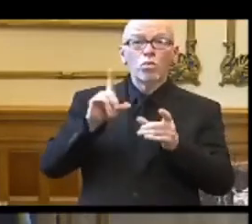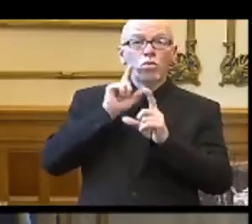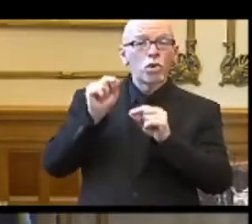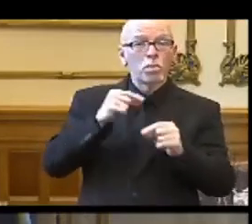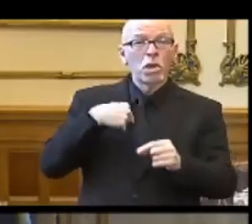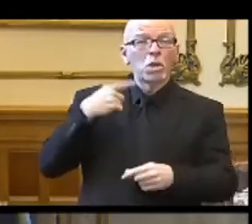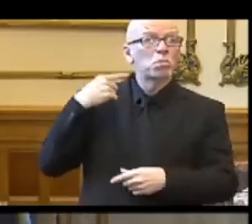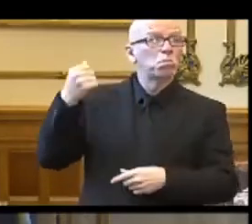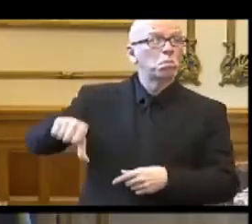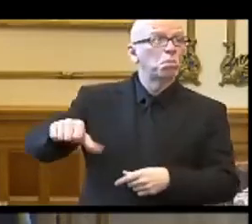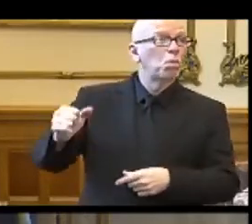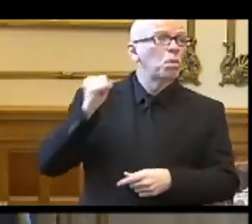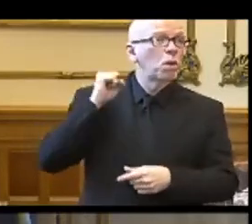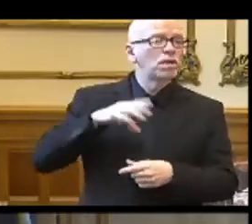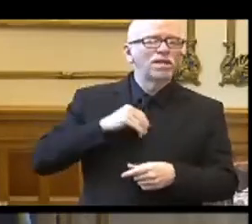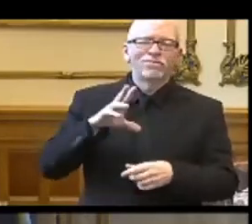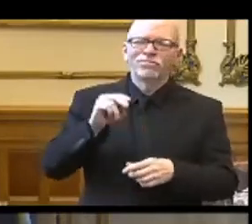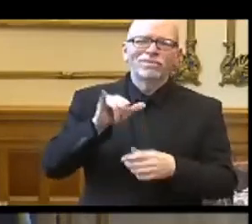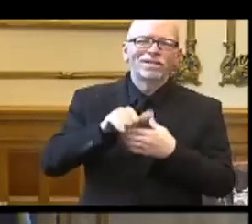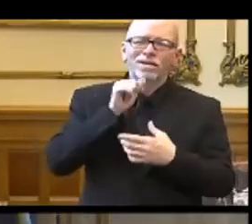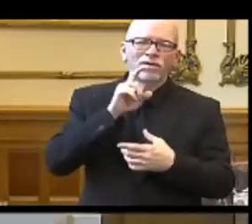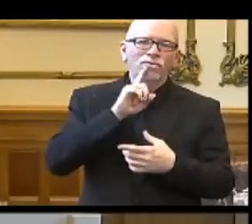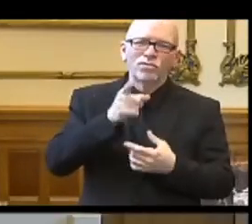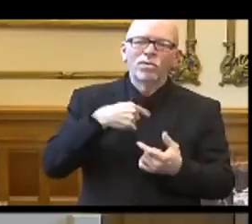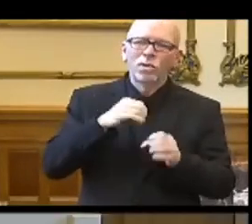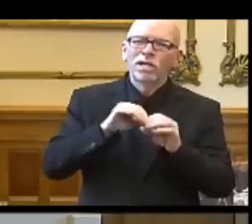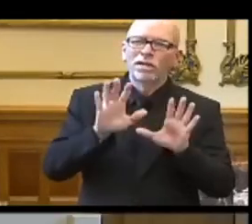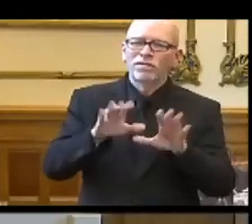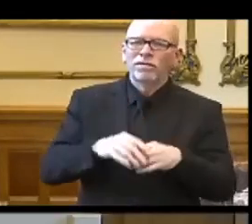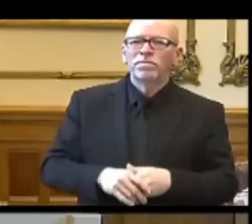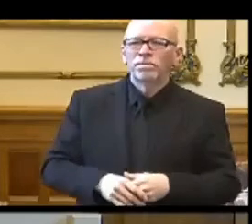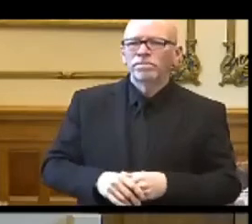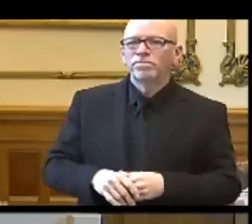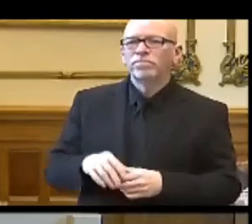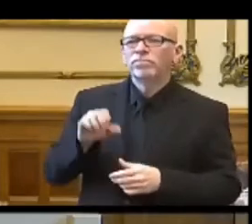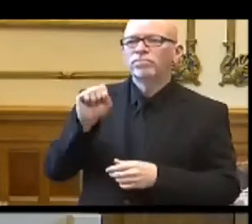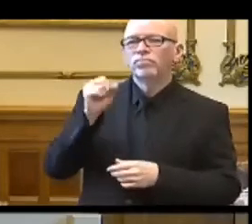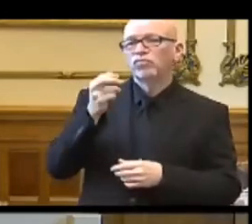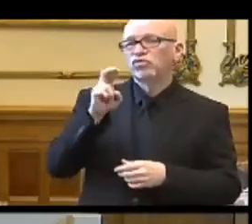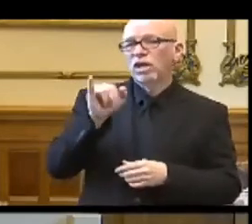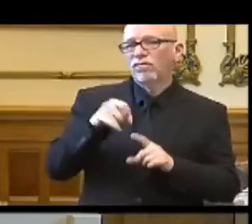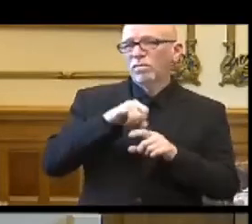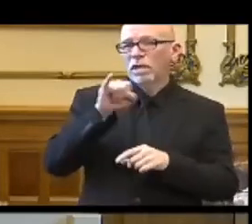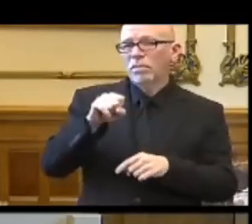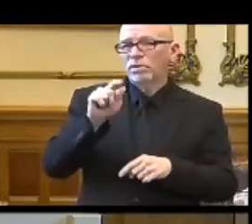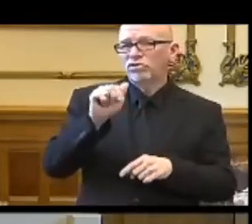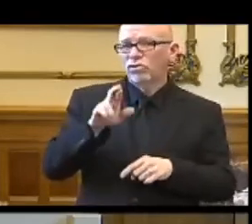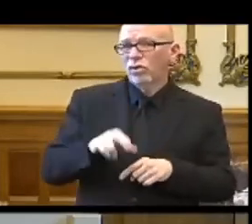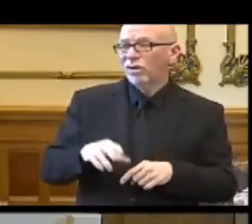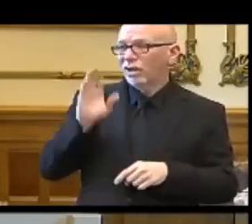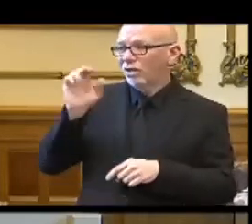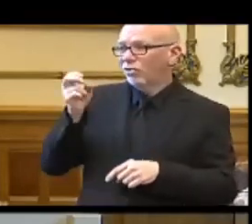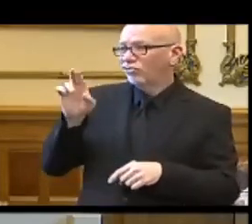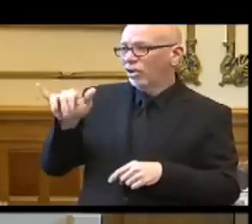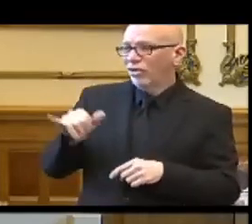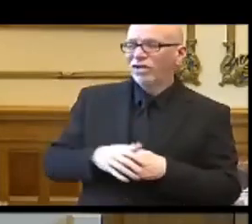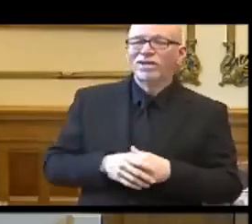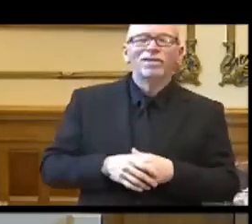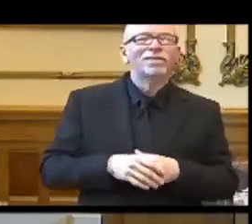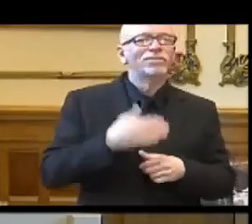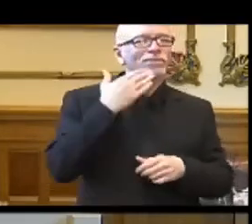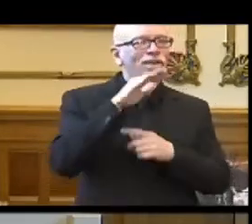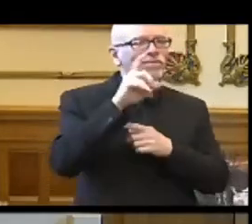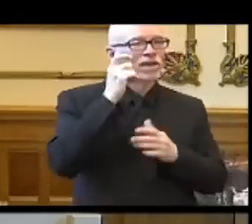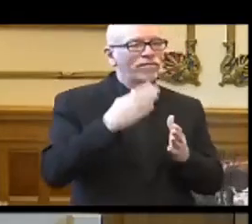I really would like to be able to clear that up. Sherry with the Indianapolis Star. Good afternoon, Sherry. Good